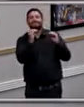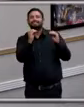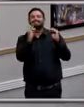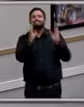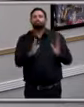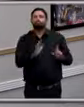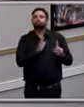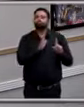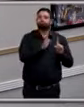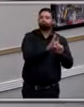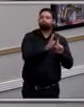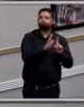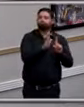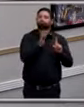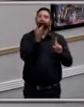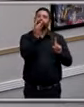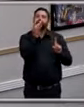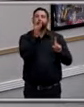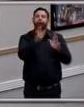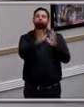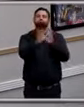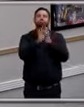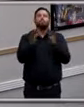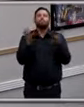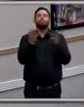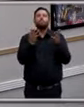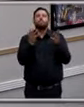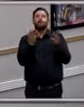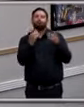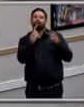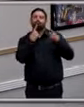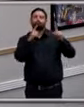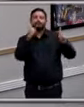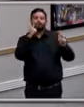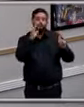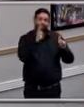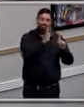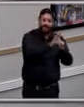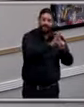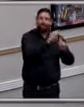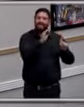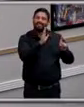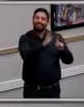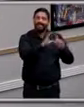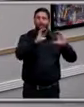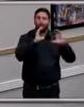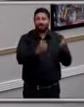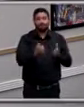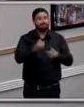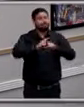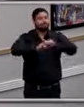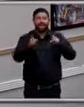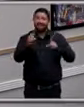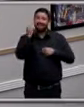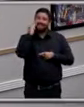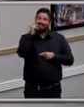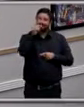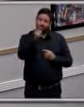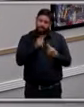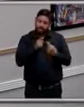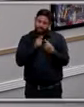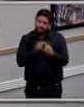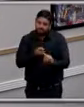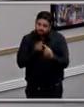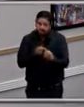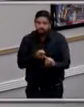ability to select what works best for them and for their class. But if you are having any difficulties contacting